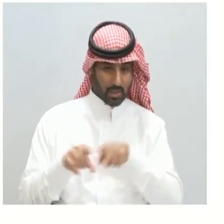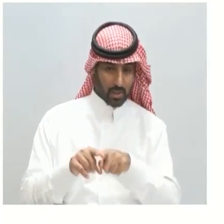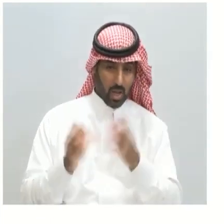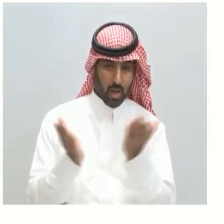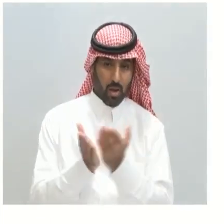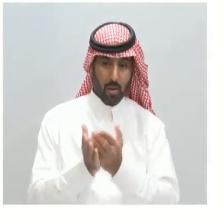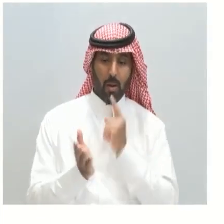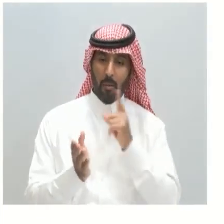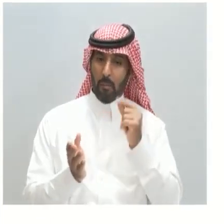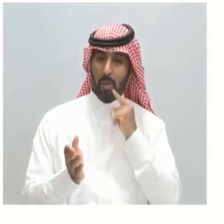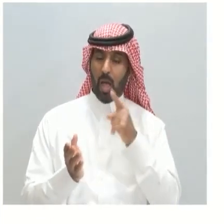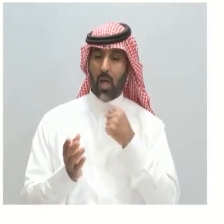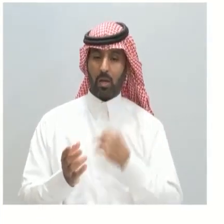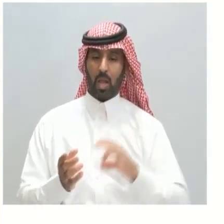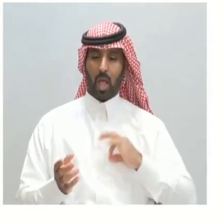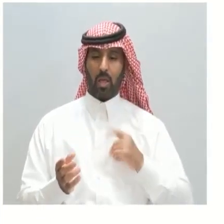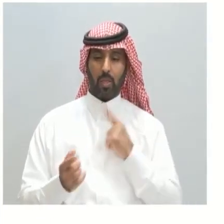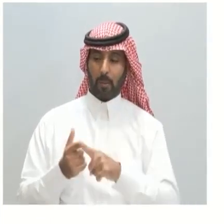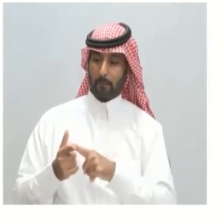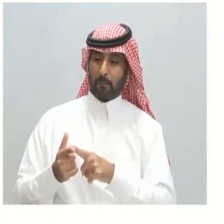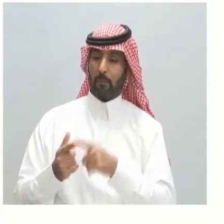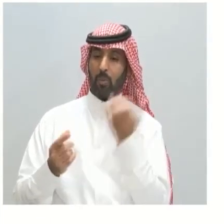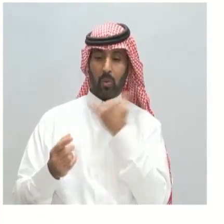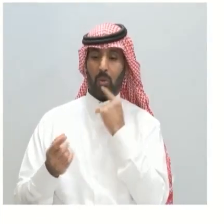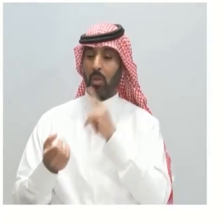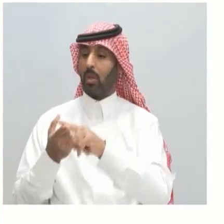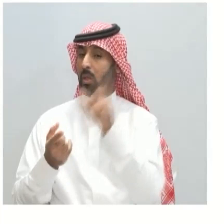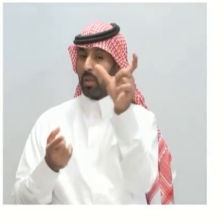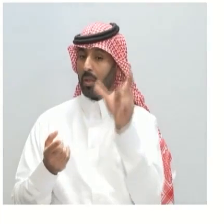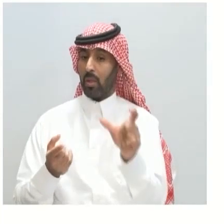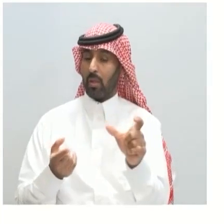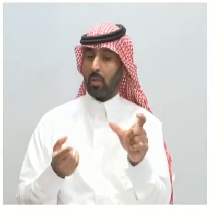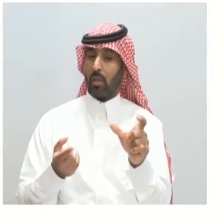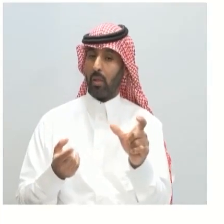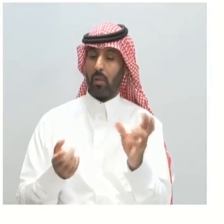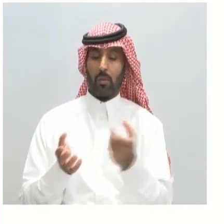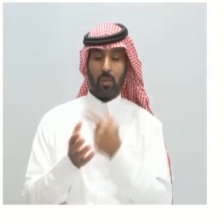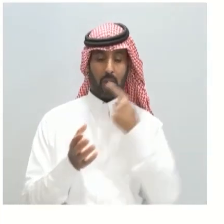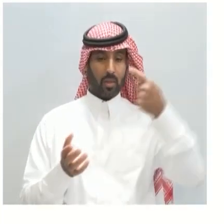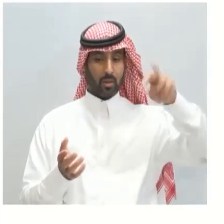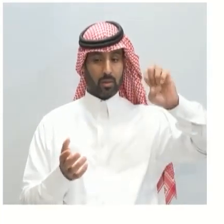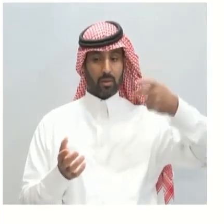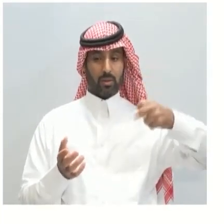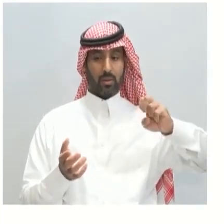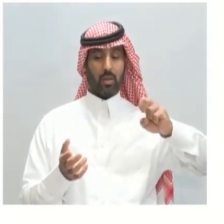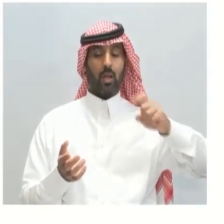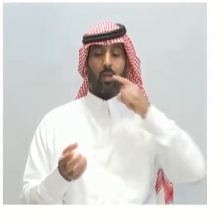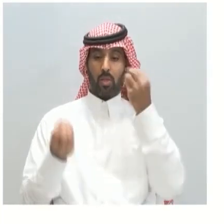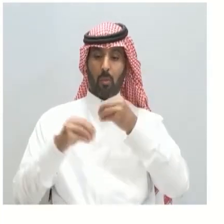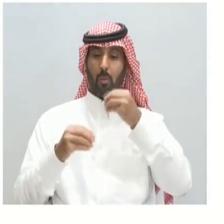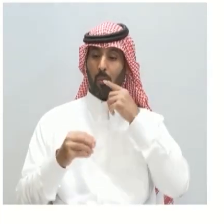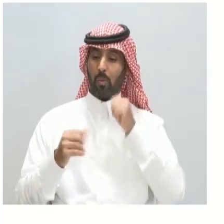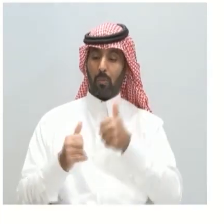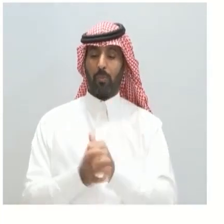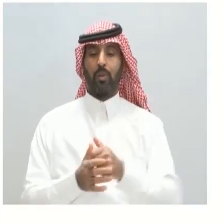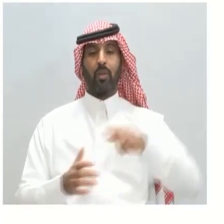the better I like them. Many English sayings use this structure, the. For example, the more, the